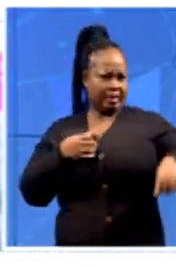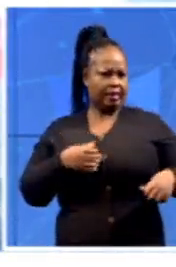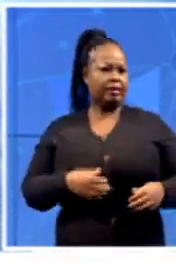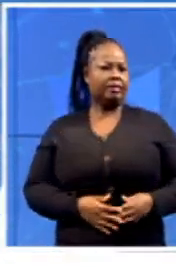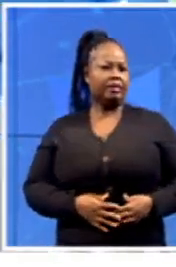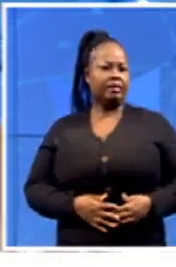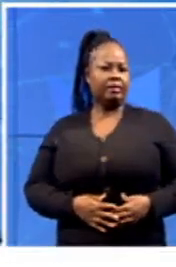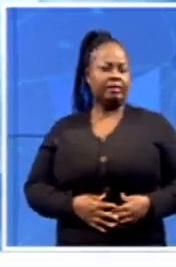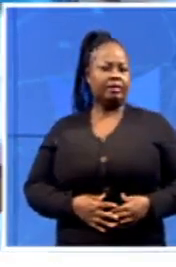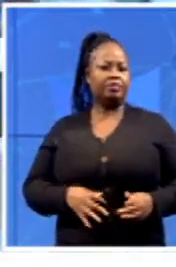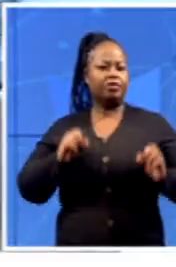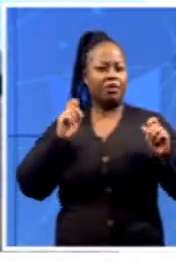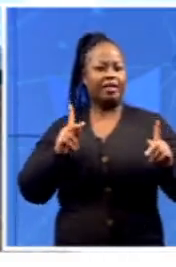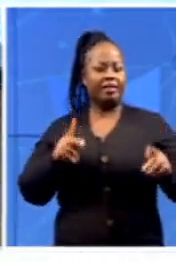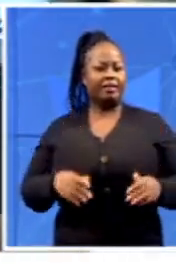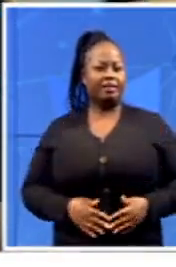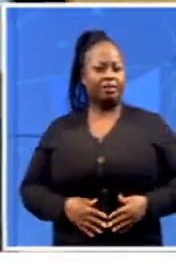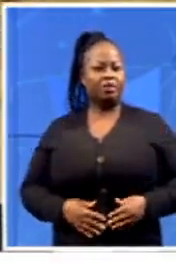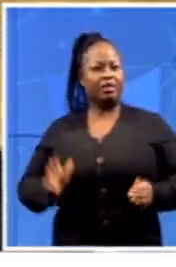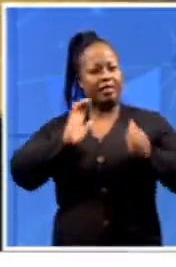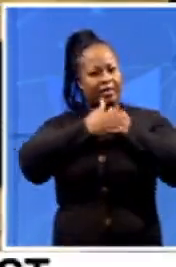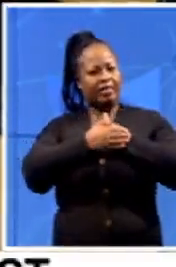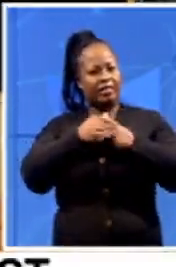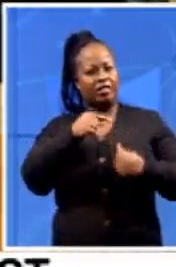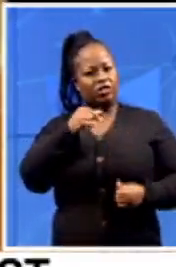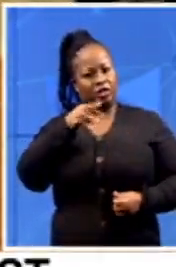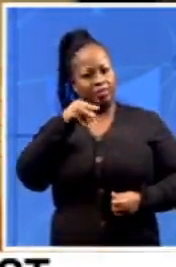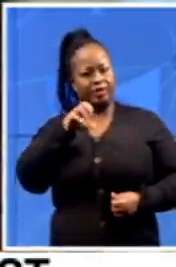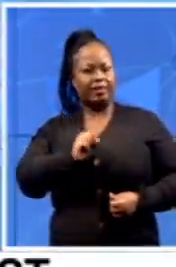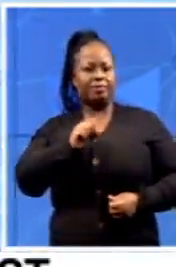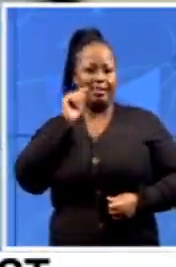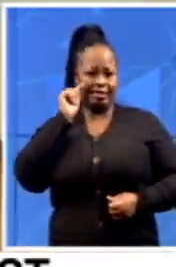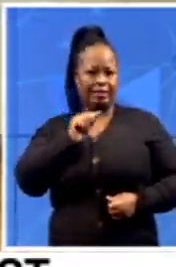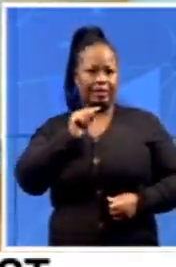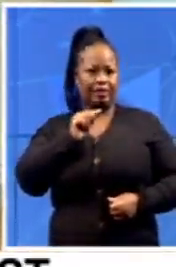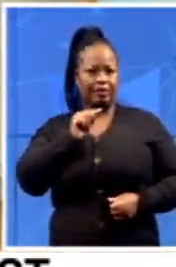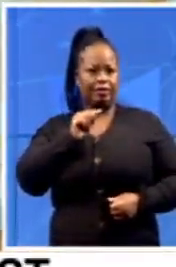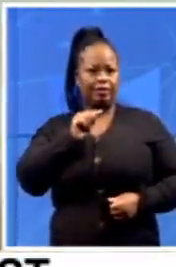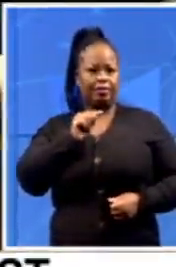there. Okay. All right. Okay. Hidden gems. The hidden gems are